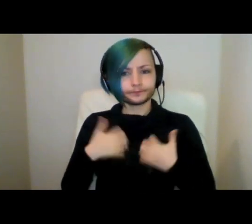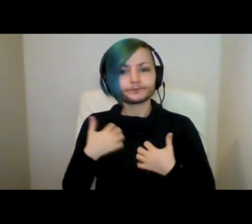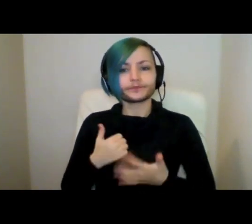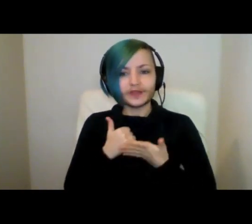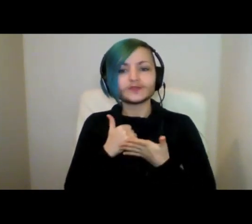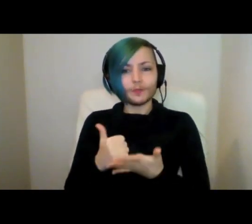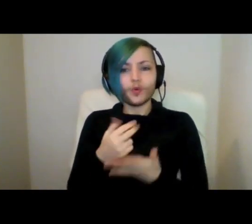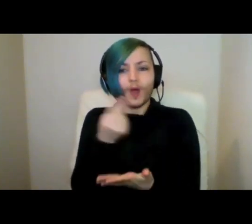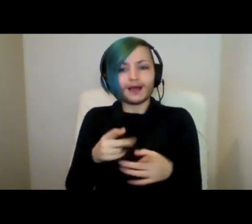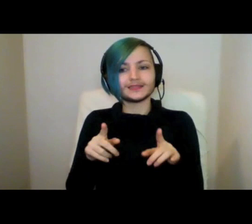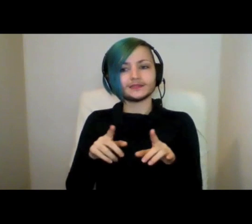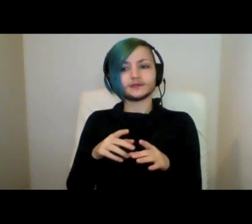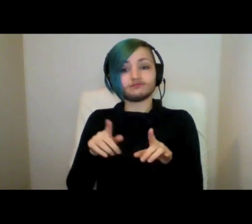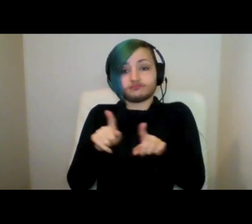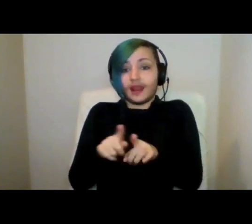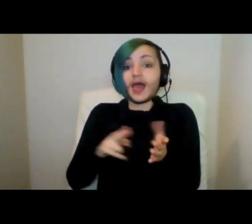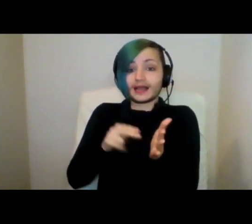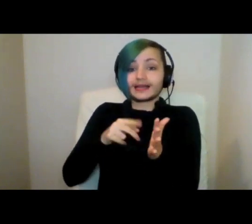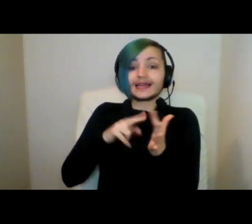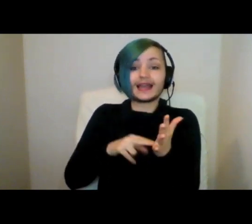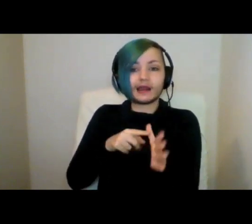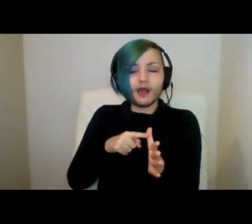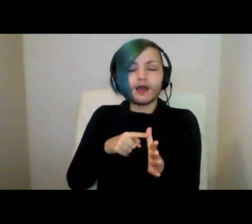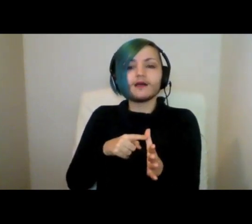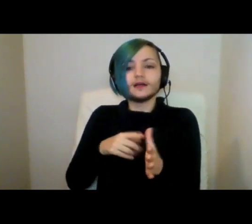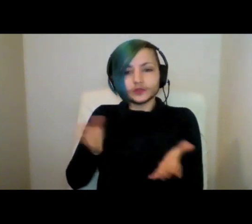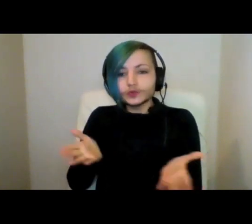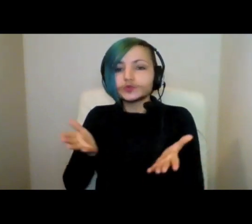to share their practice in an unpressurized way.